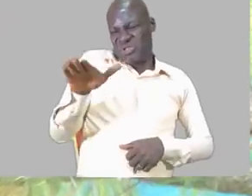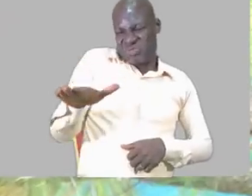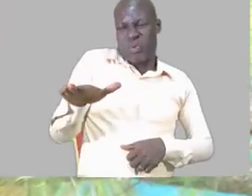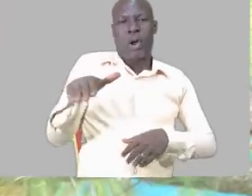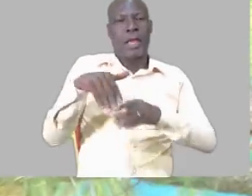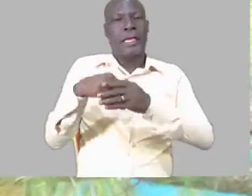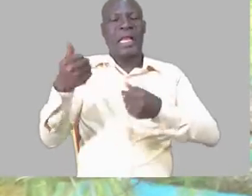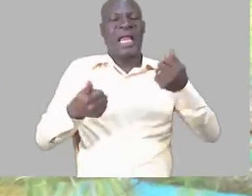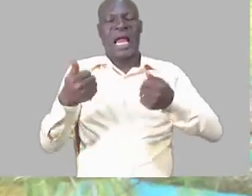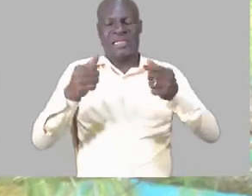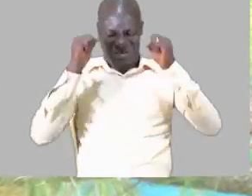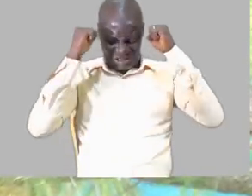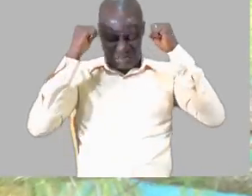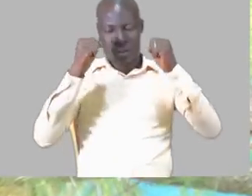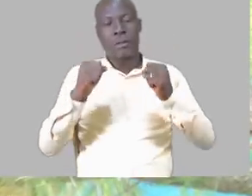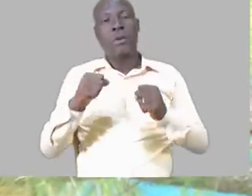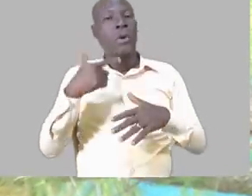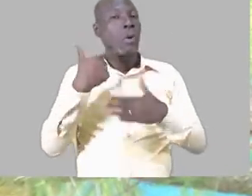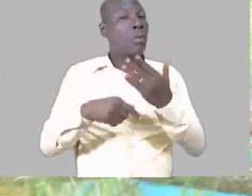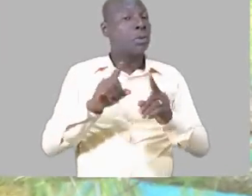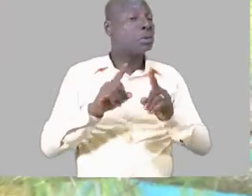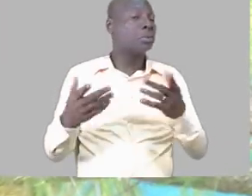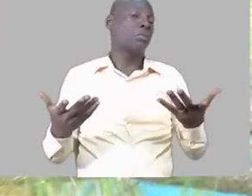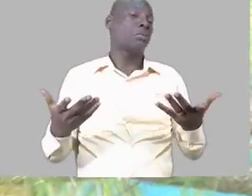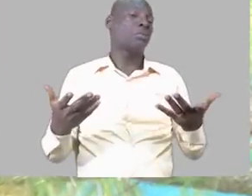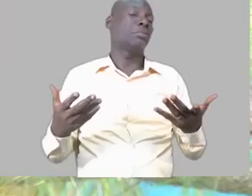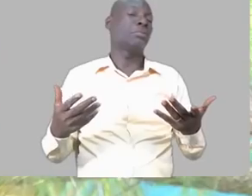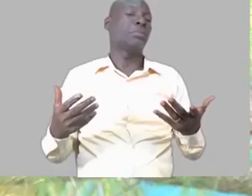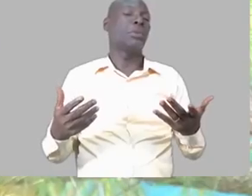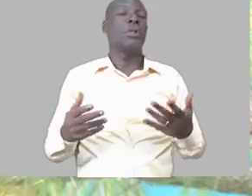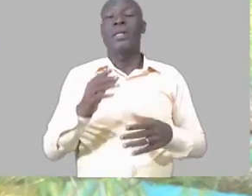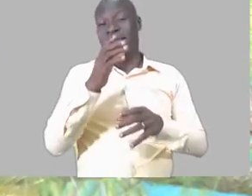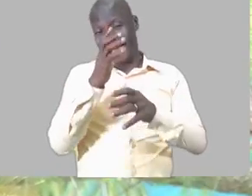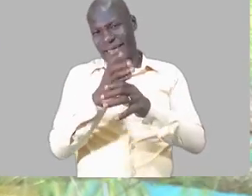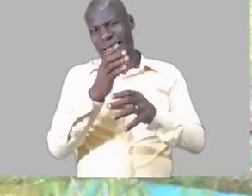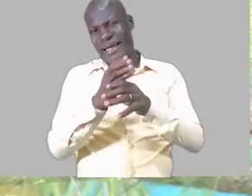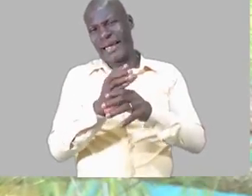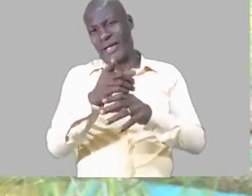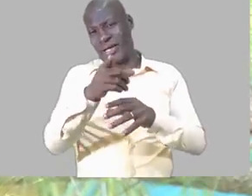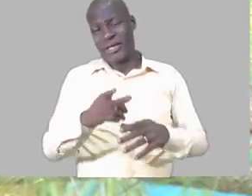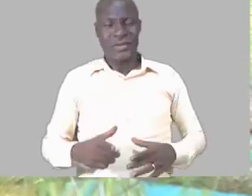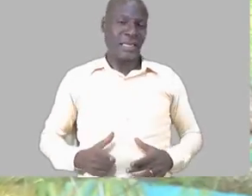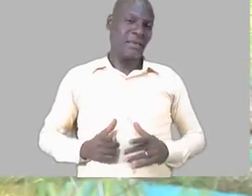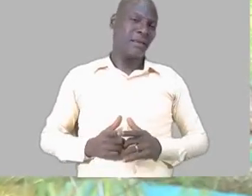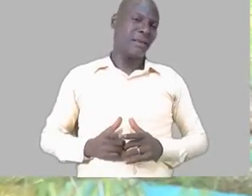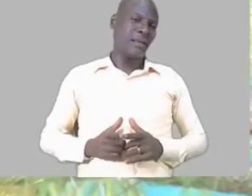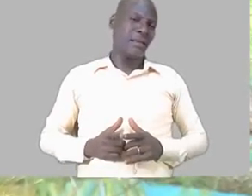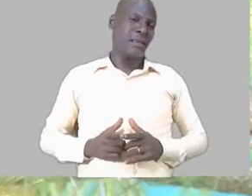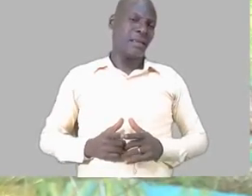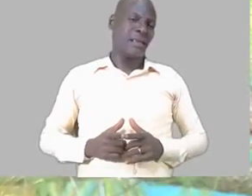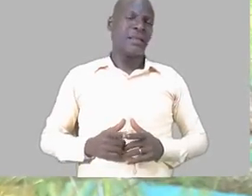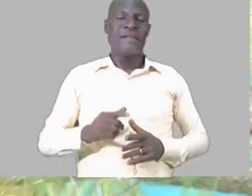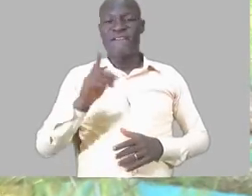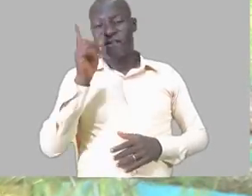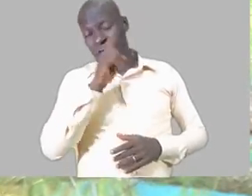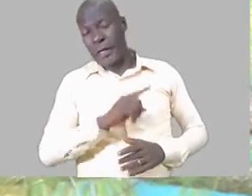den wonim de oyoye e na egbugbo ba no enti hweye e wasetrem na ema